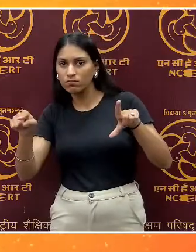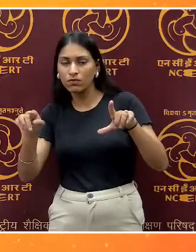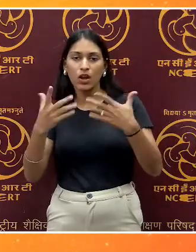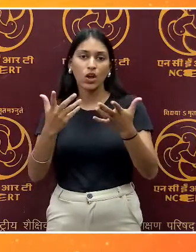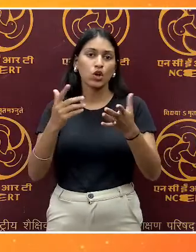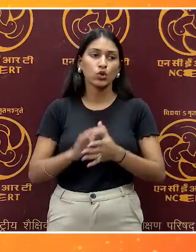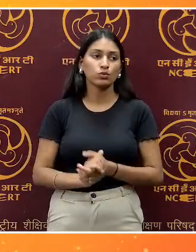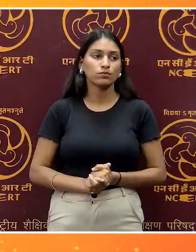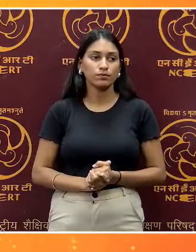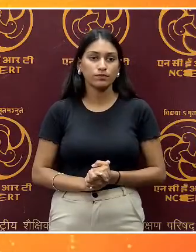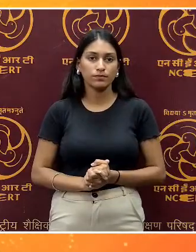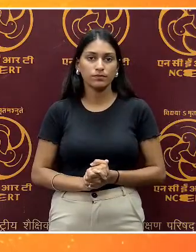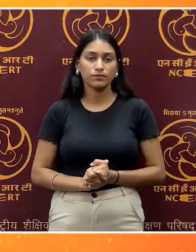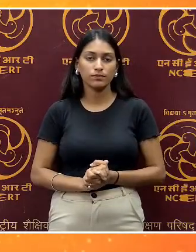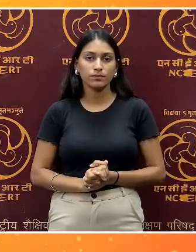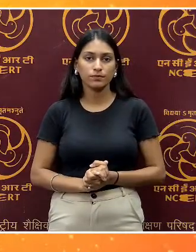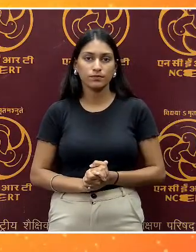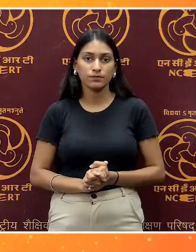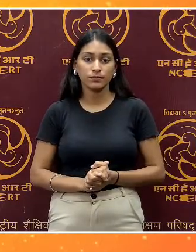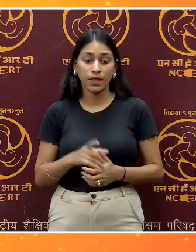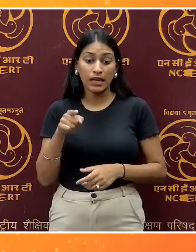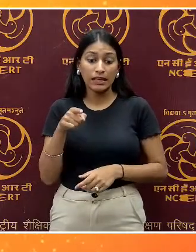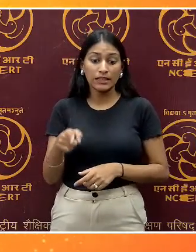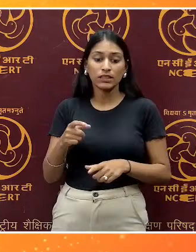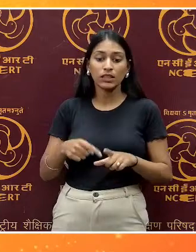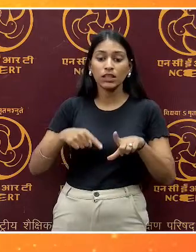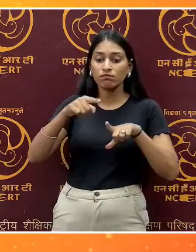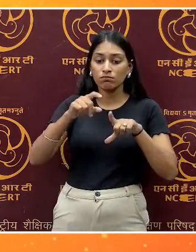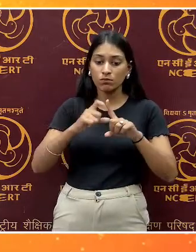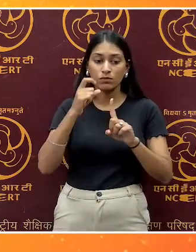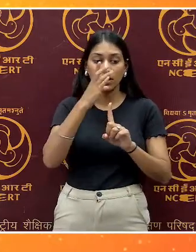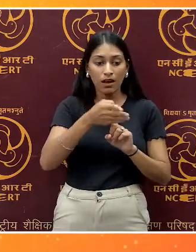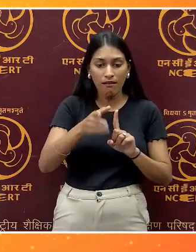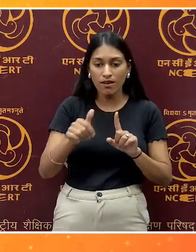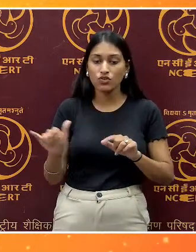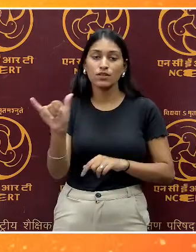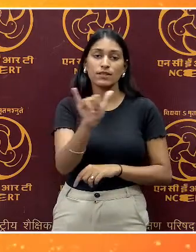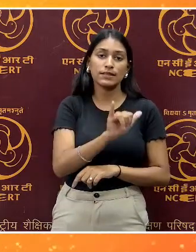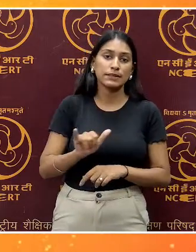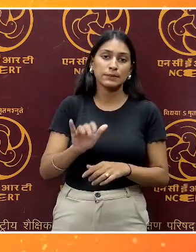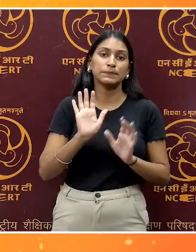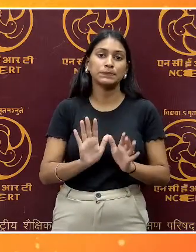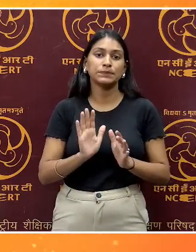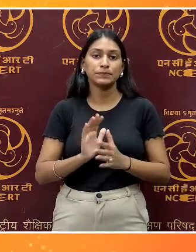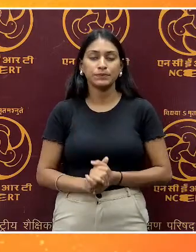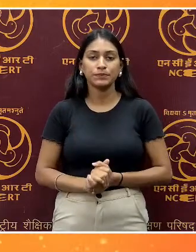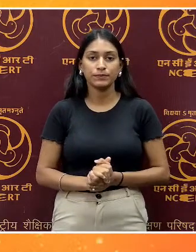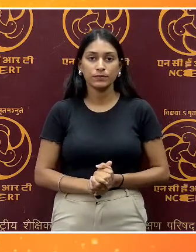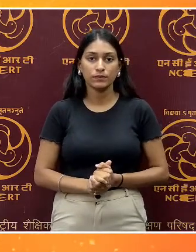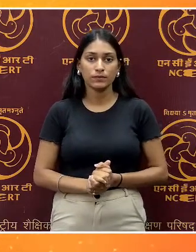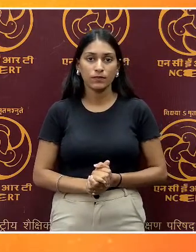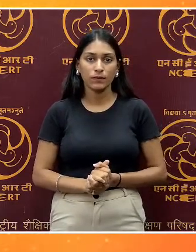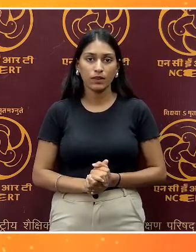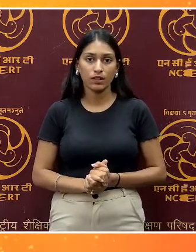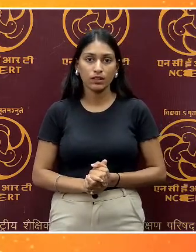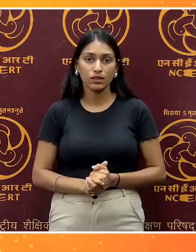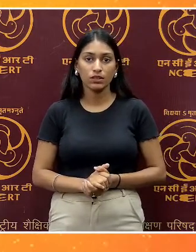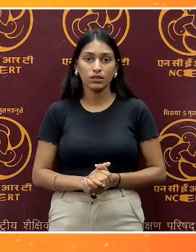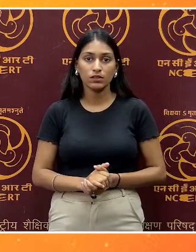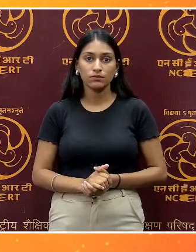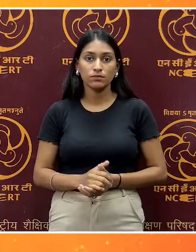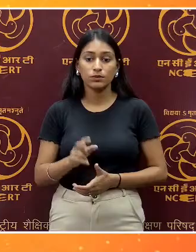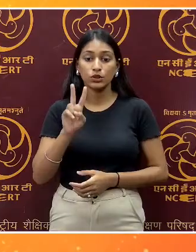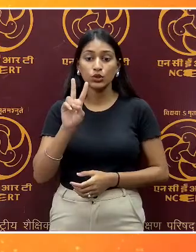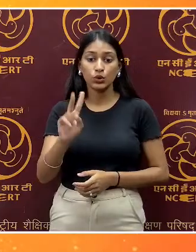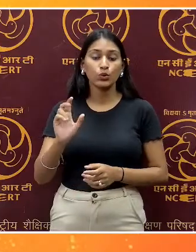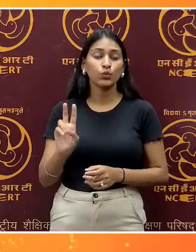consider them to be same direction or collinear vectors. Like vectors, two collinear vectors are